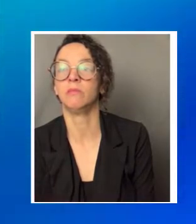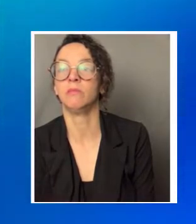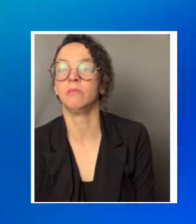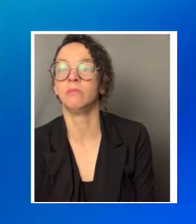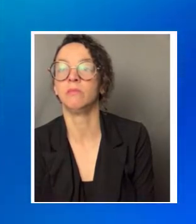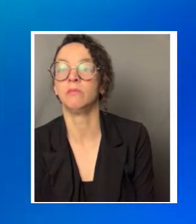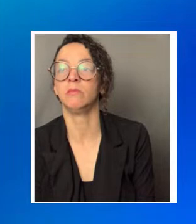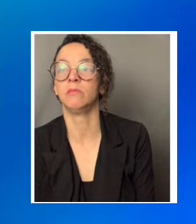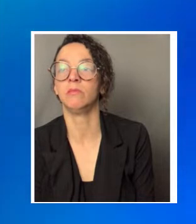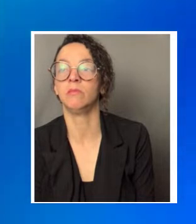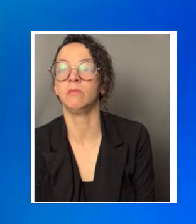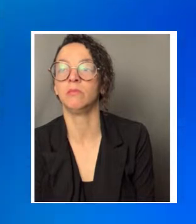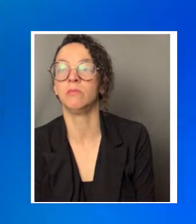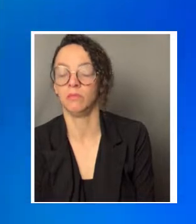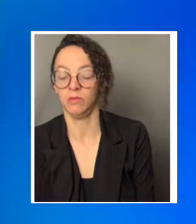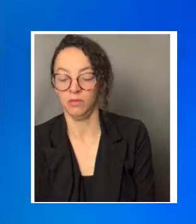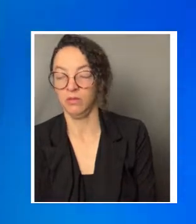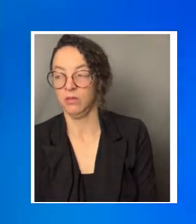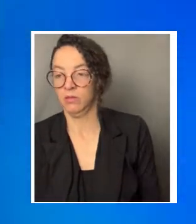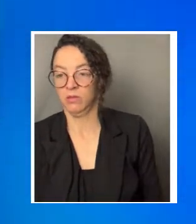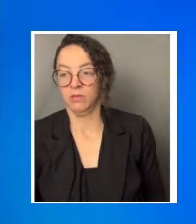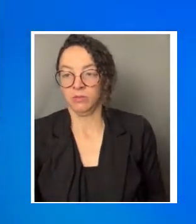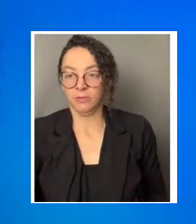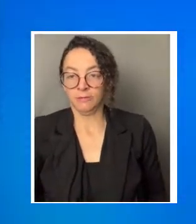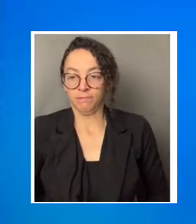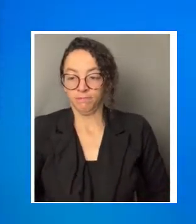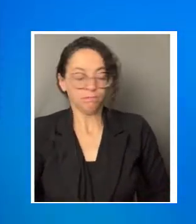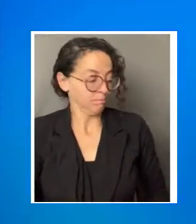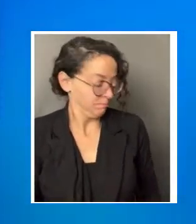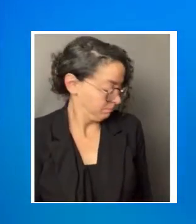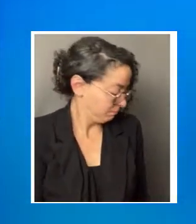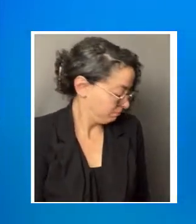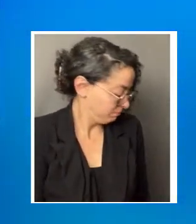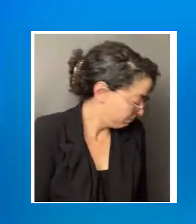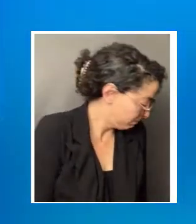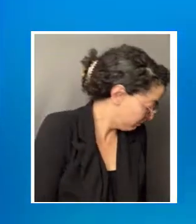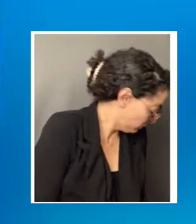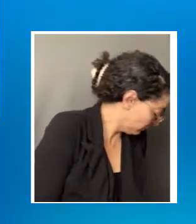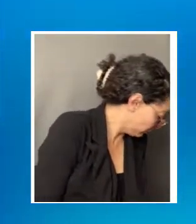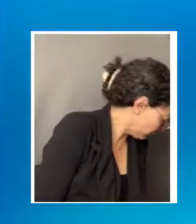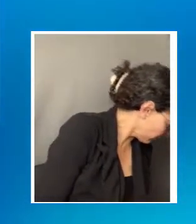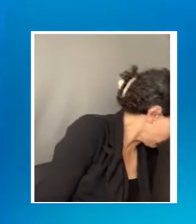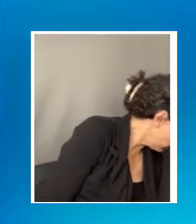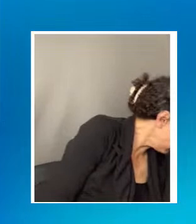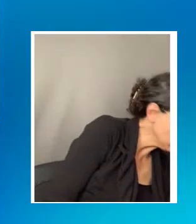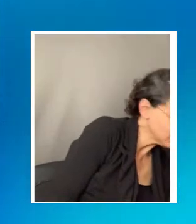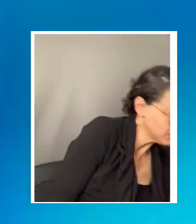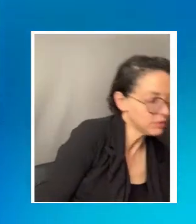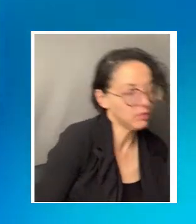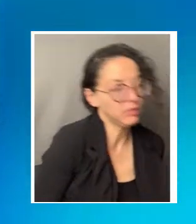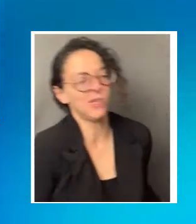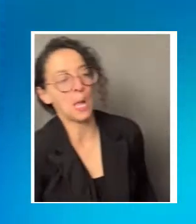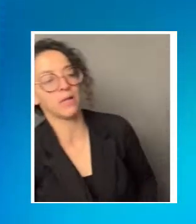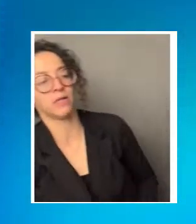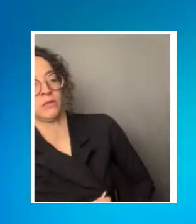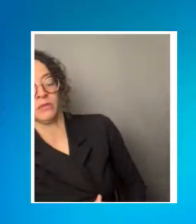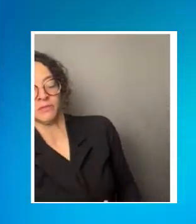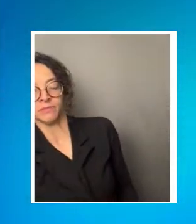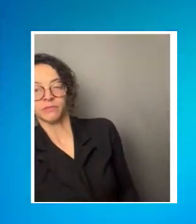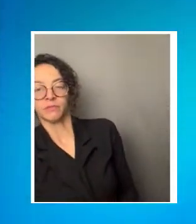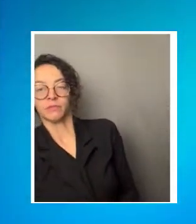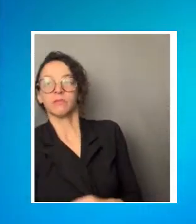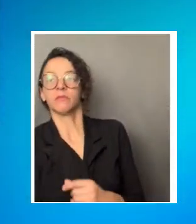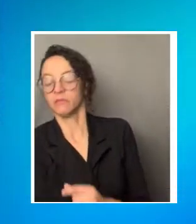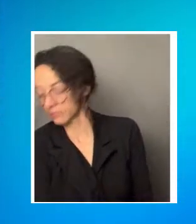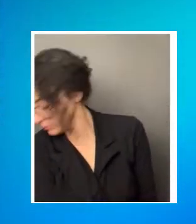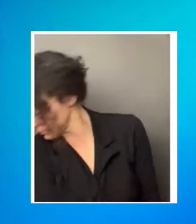so intuitive that they just, a yes, no? Yeah, if you want to describe it a bit more, basically they have to